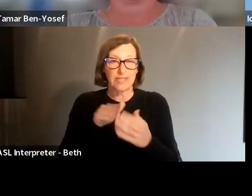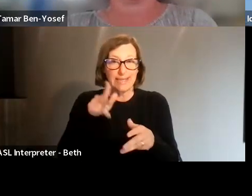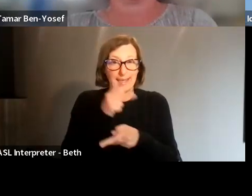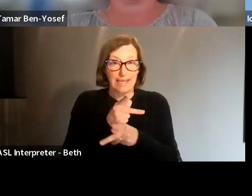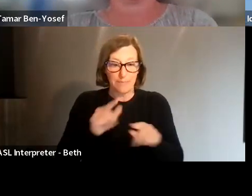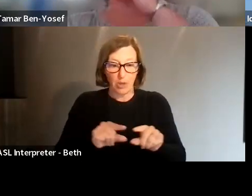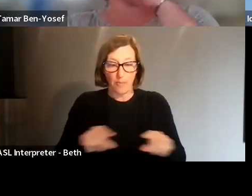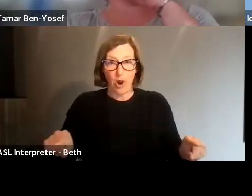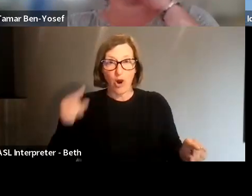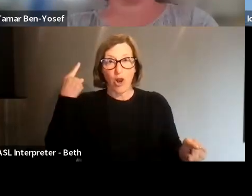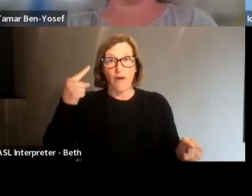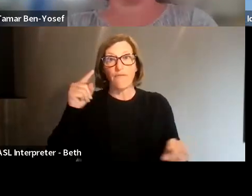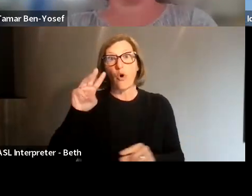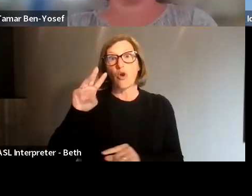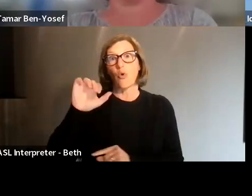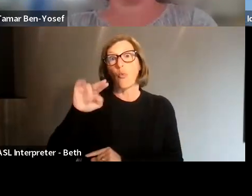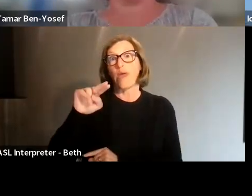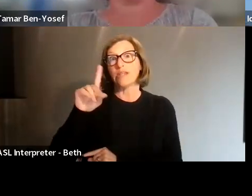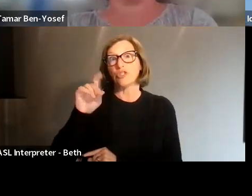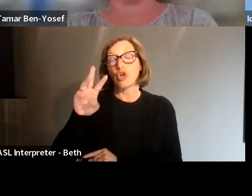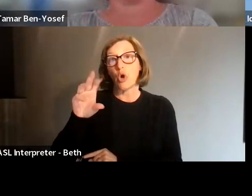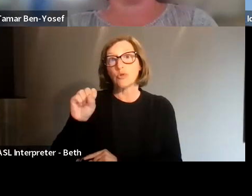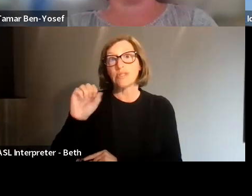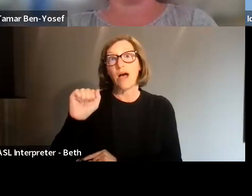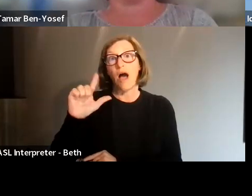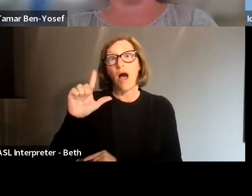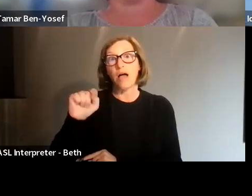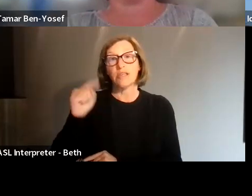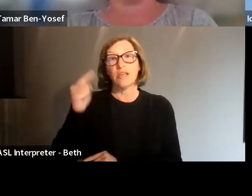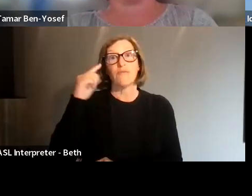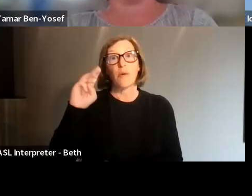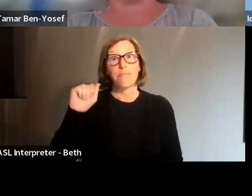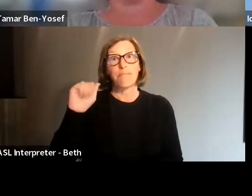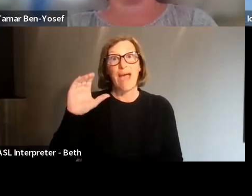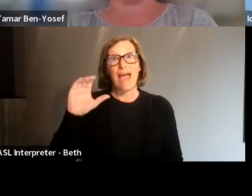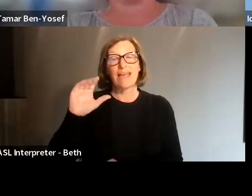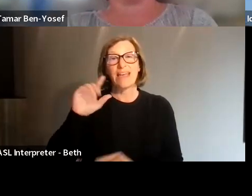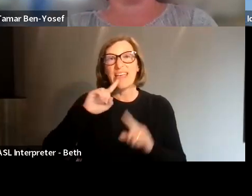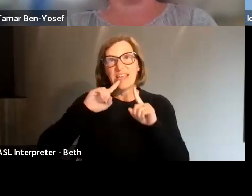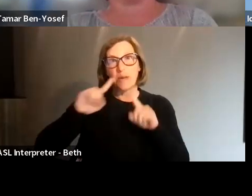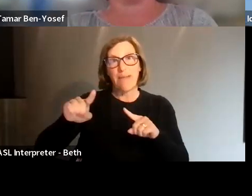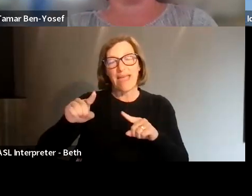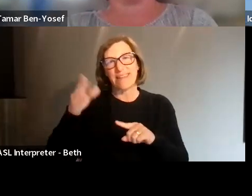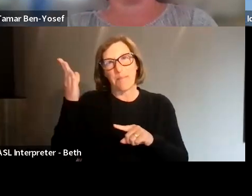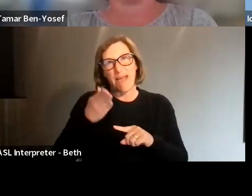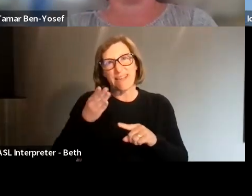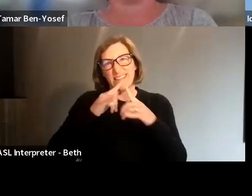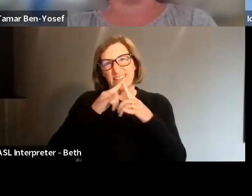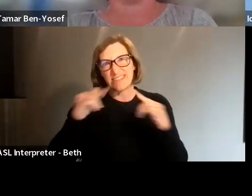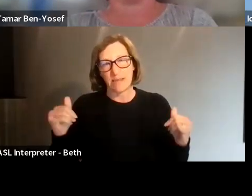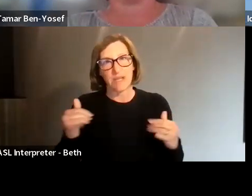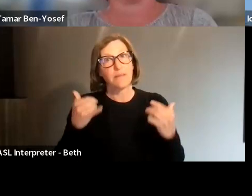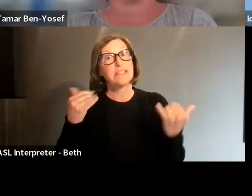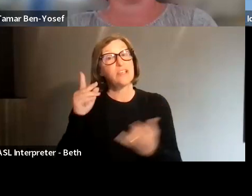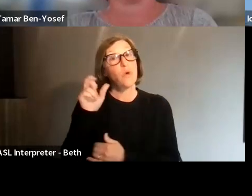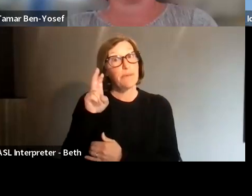For Windows, press the Alt key, and for Mac, press Command and / at the same time. Today's webinar is